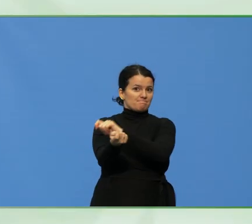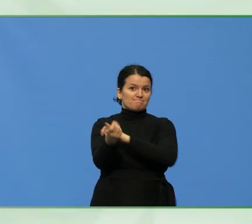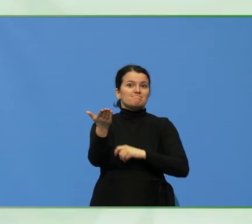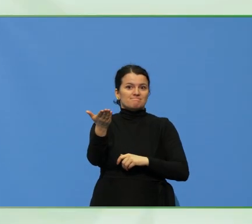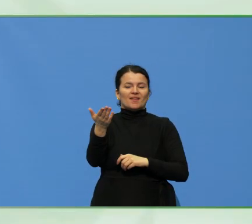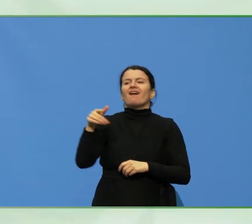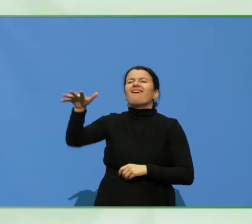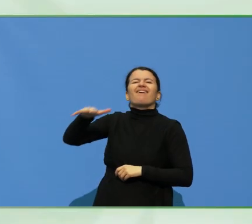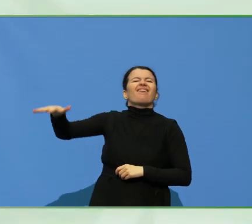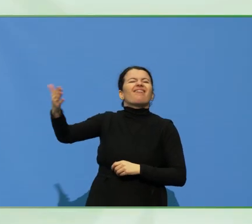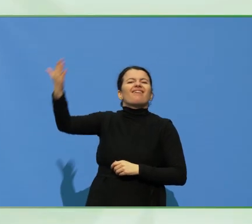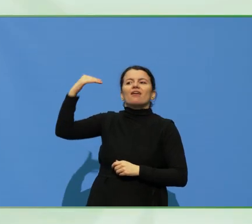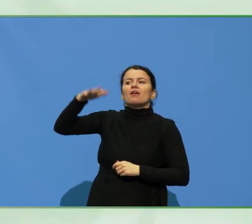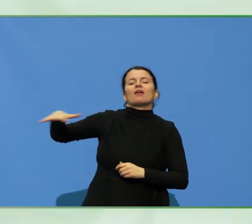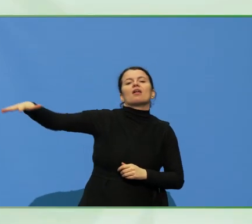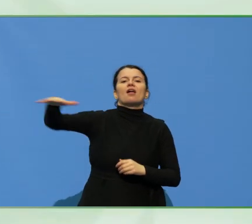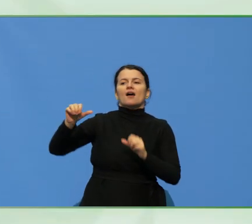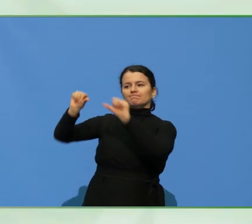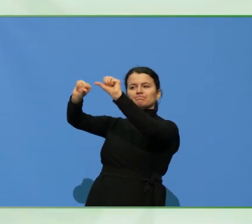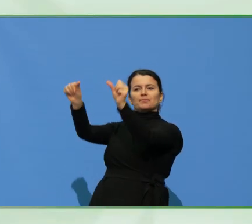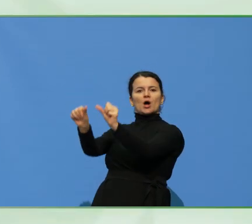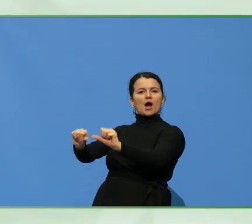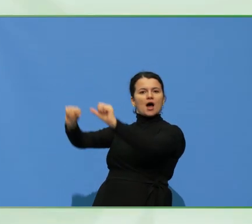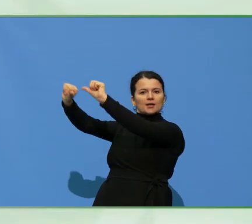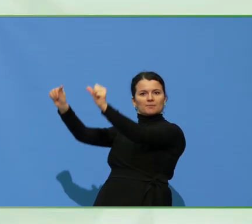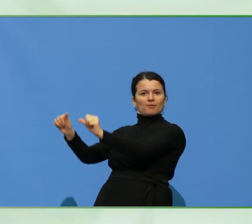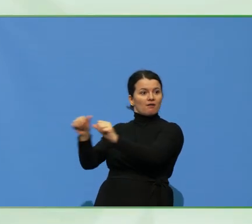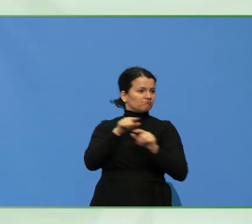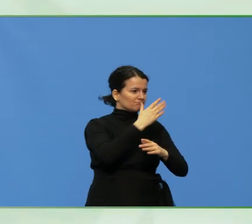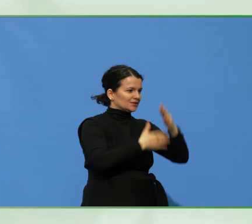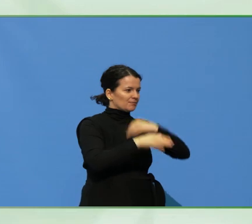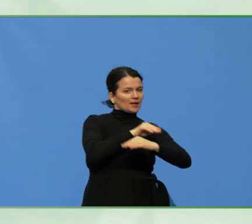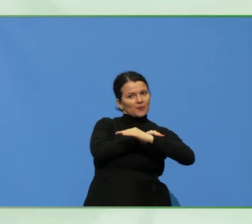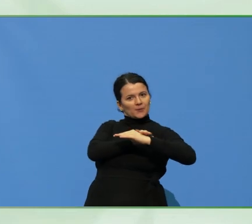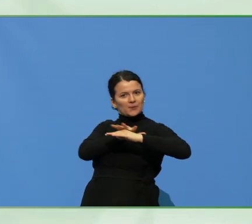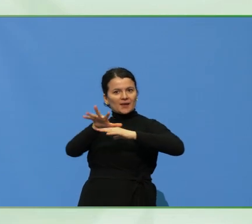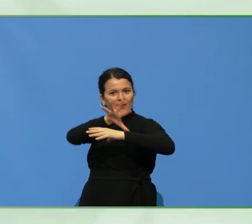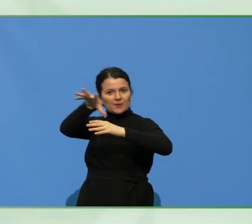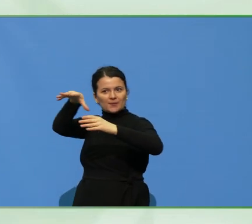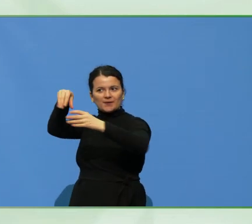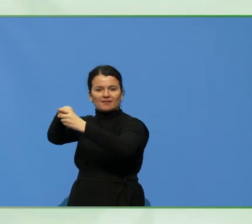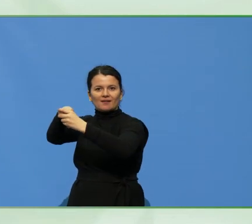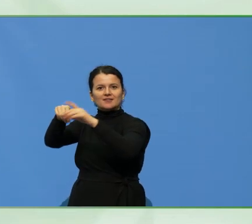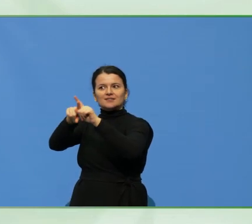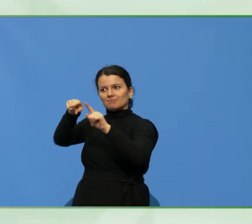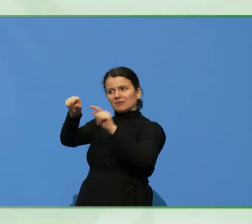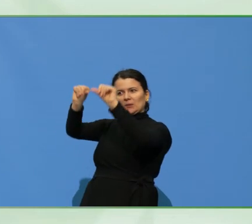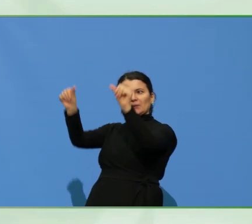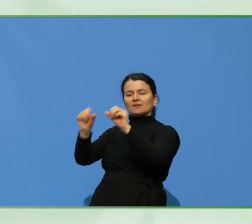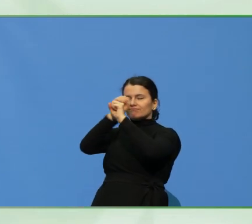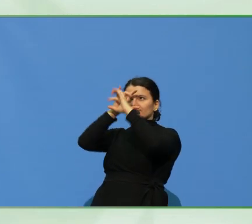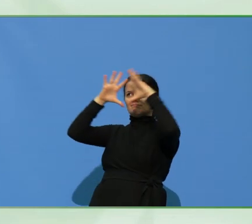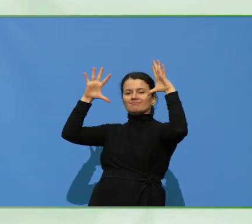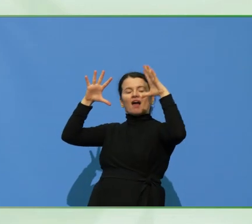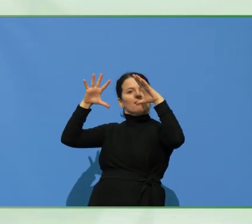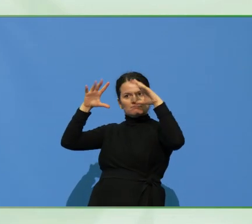with the most creative and innovative group of people? And in fact, I often say, when I think about this industry needing